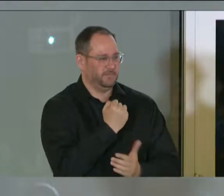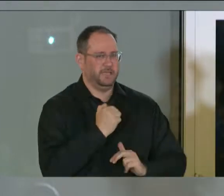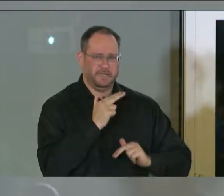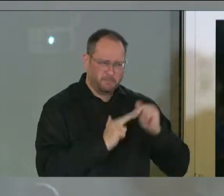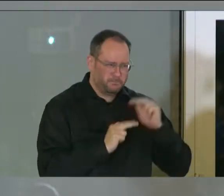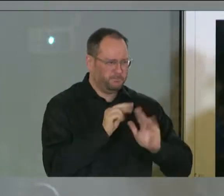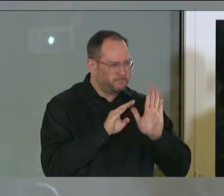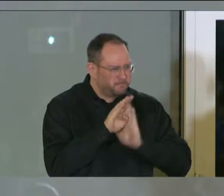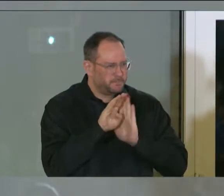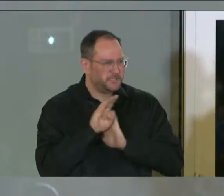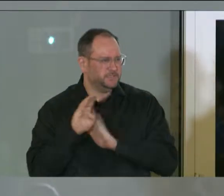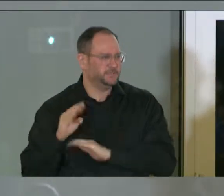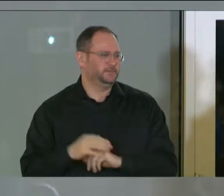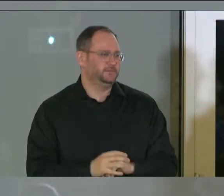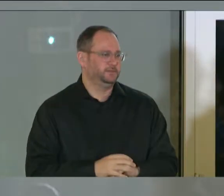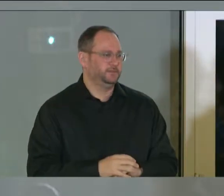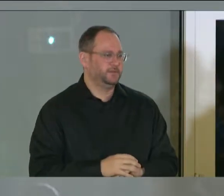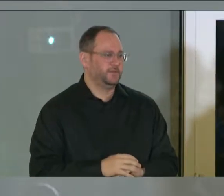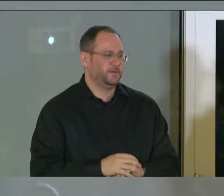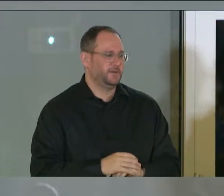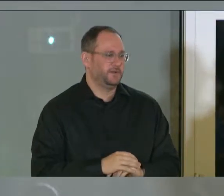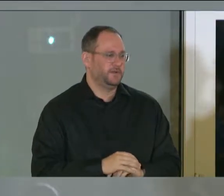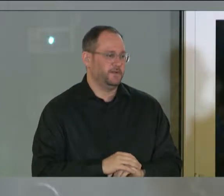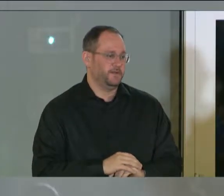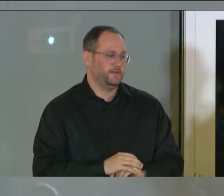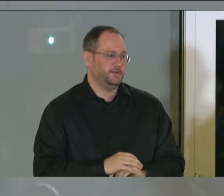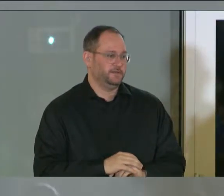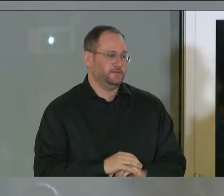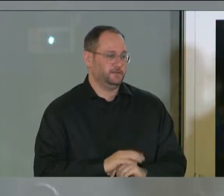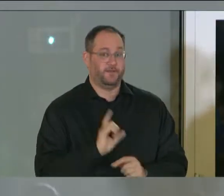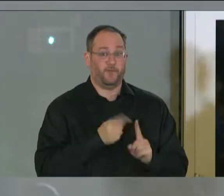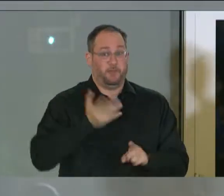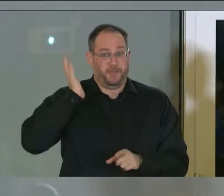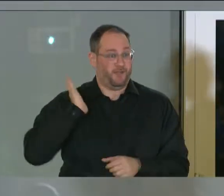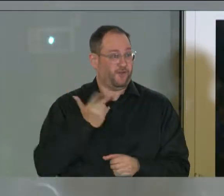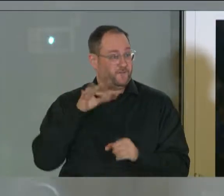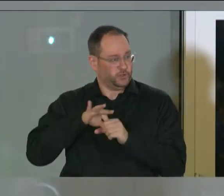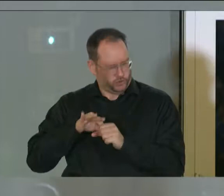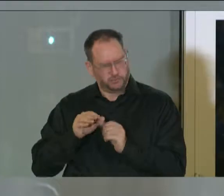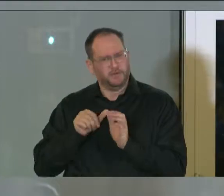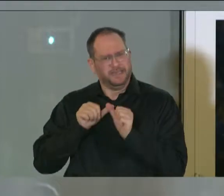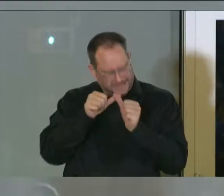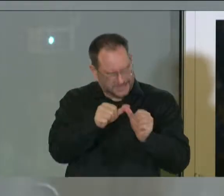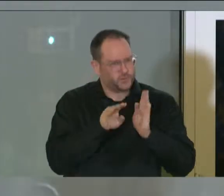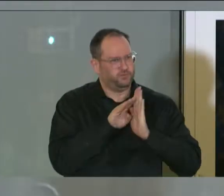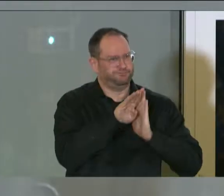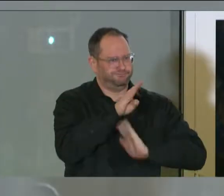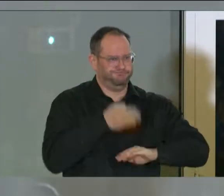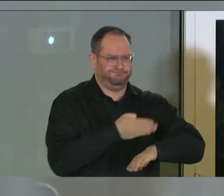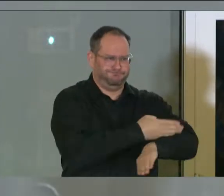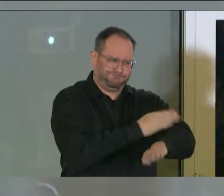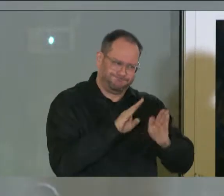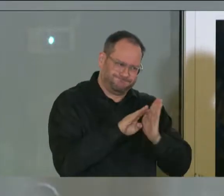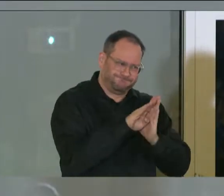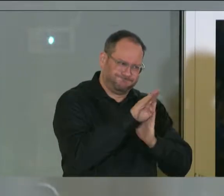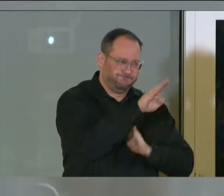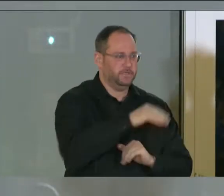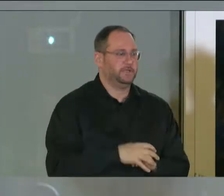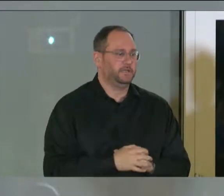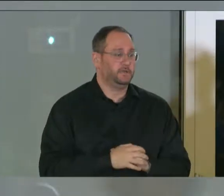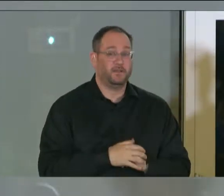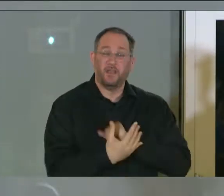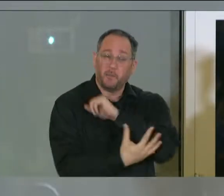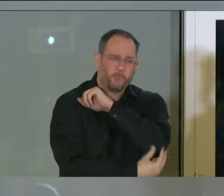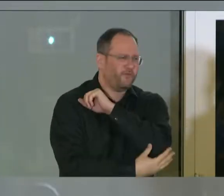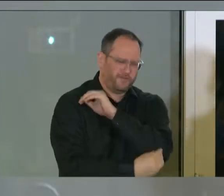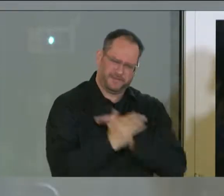first term in fighting homelessness in our city and building more affordable housing, and ask ourselves